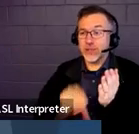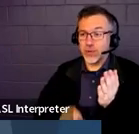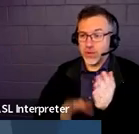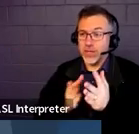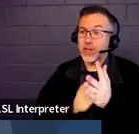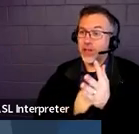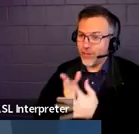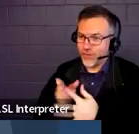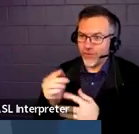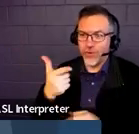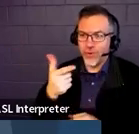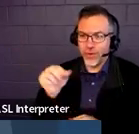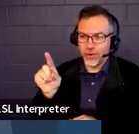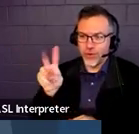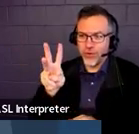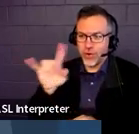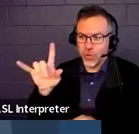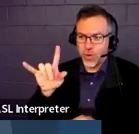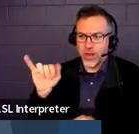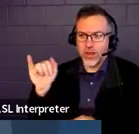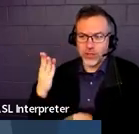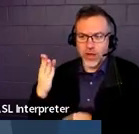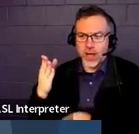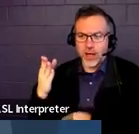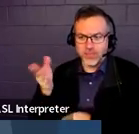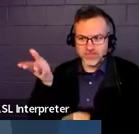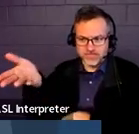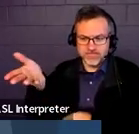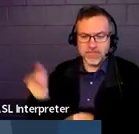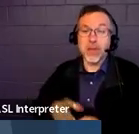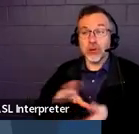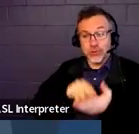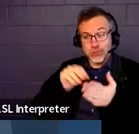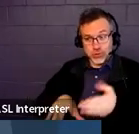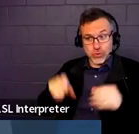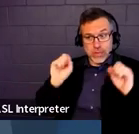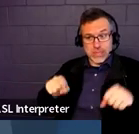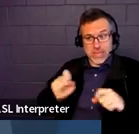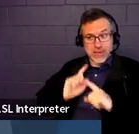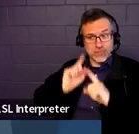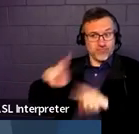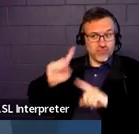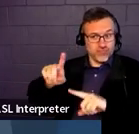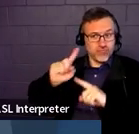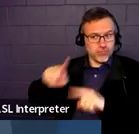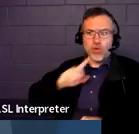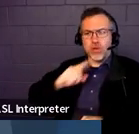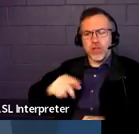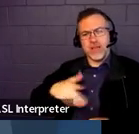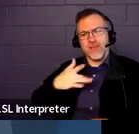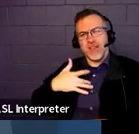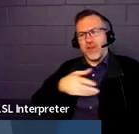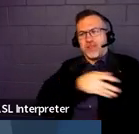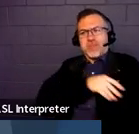Goodwill job sites. So this is something a student can do as well. It's very empowering.